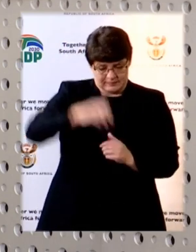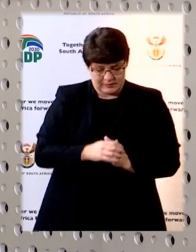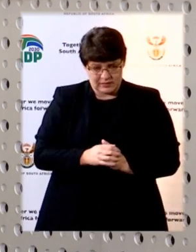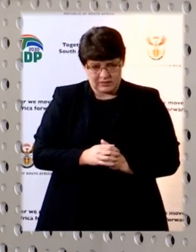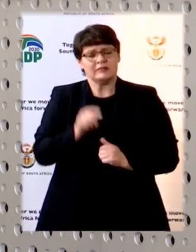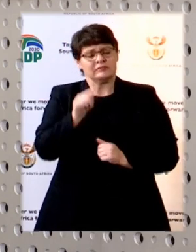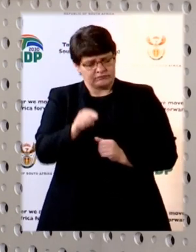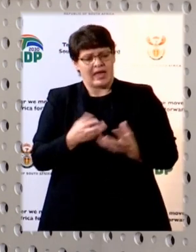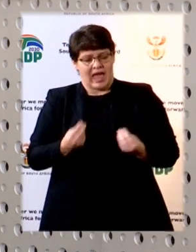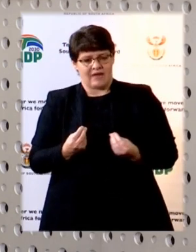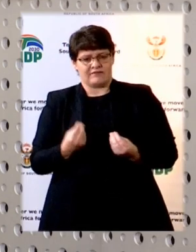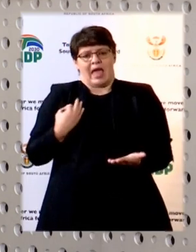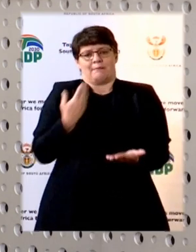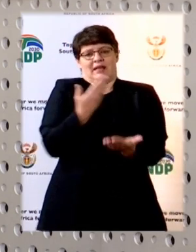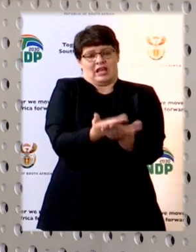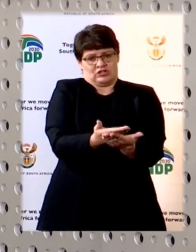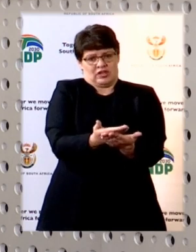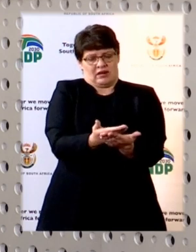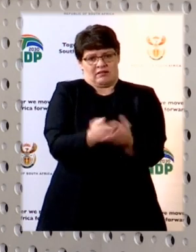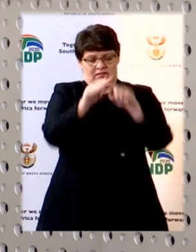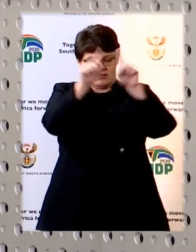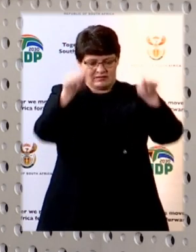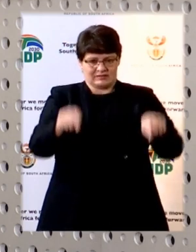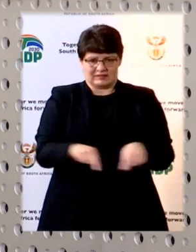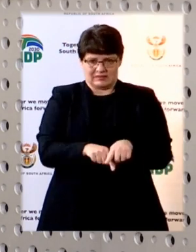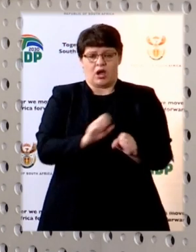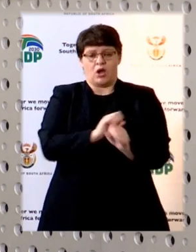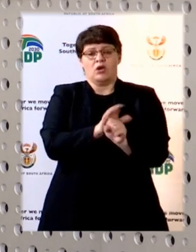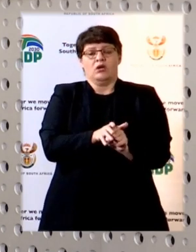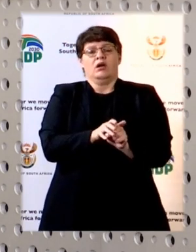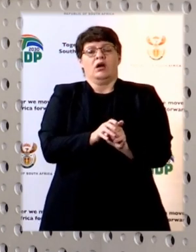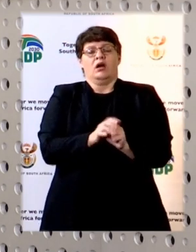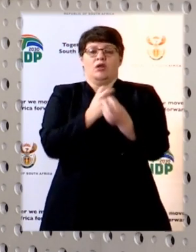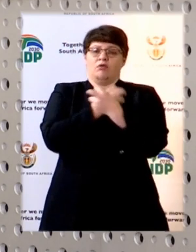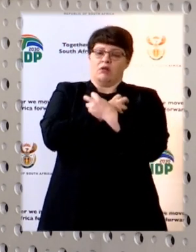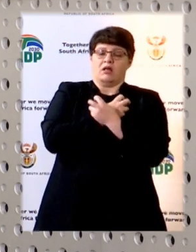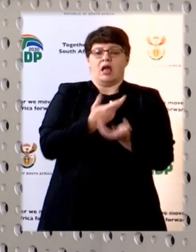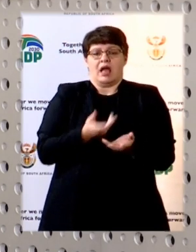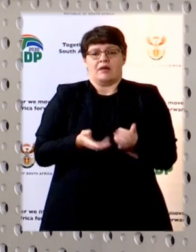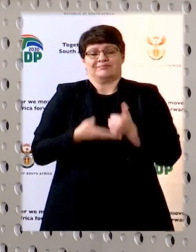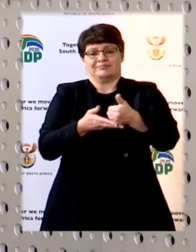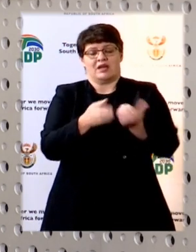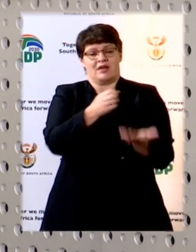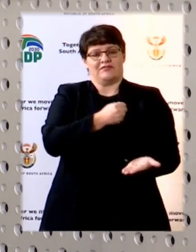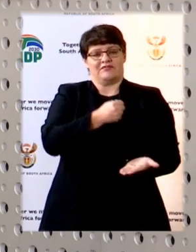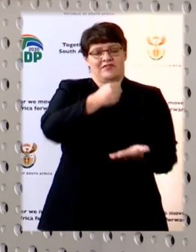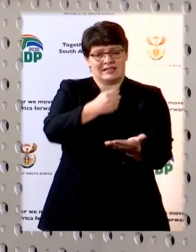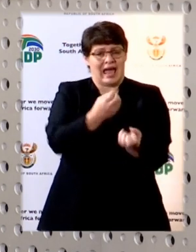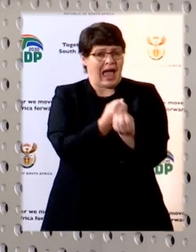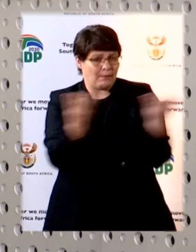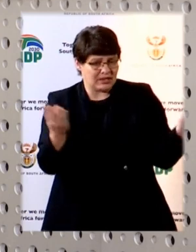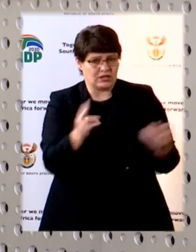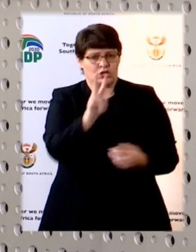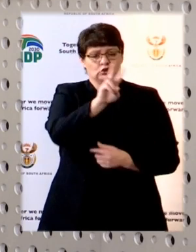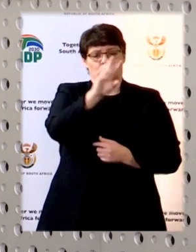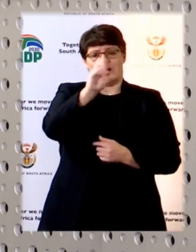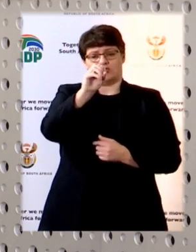Tourism opened an application portal for the COVID-19 Tourism Relief Fund to the value of 200